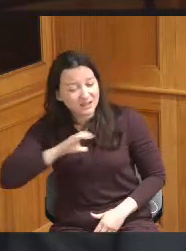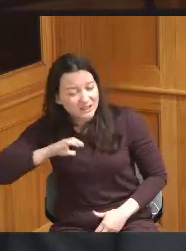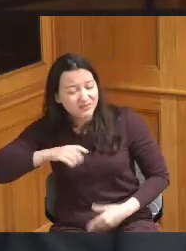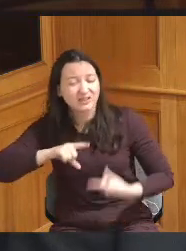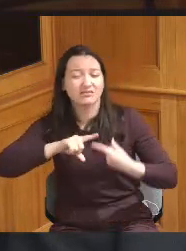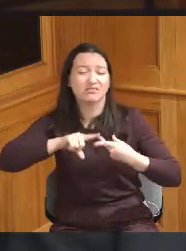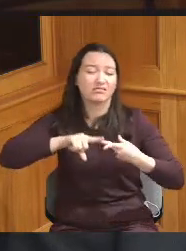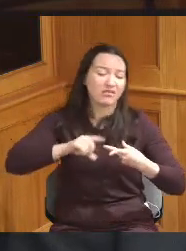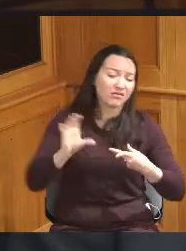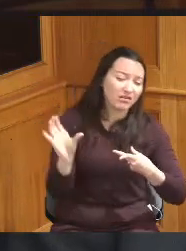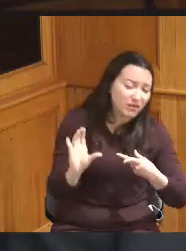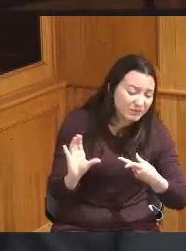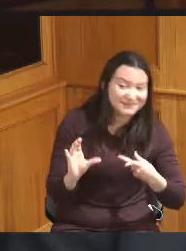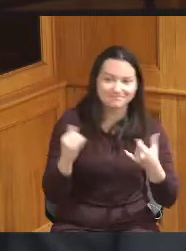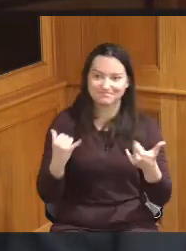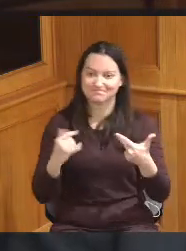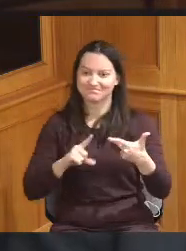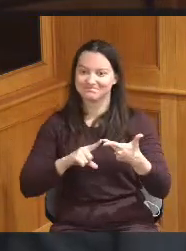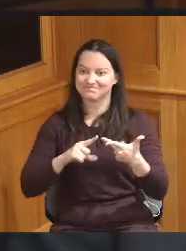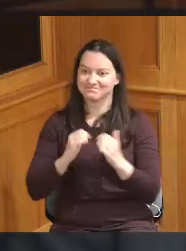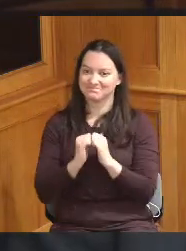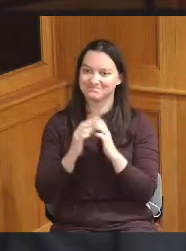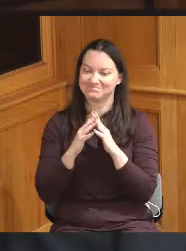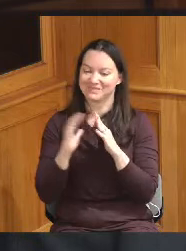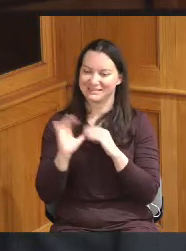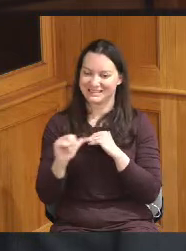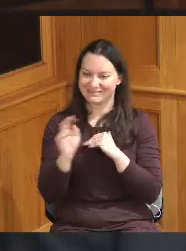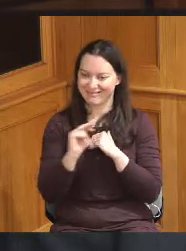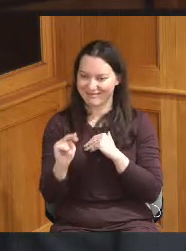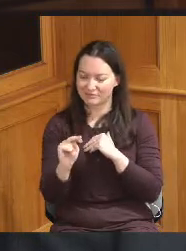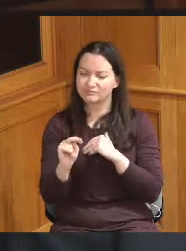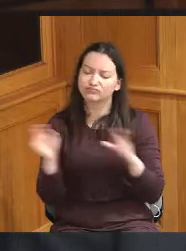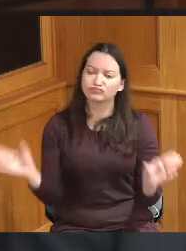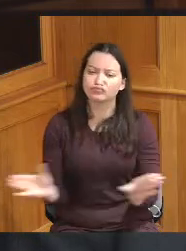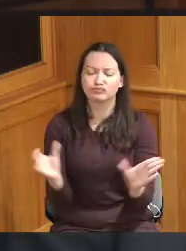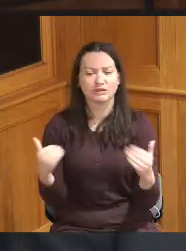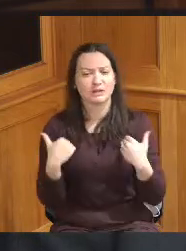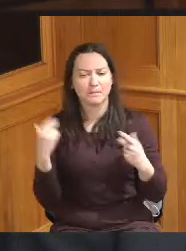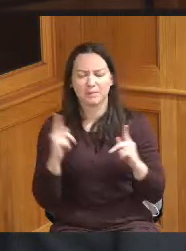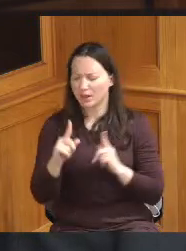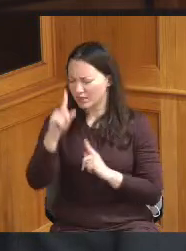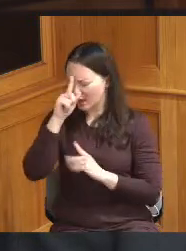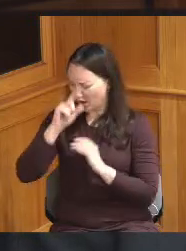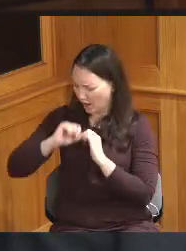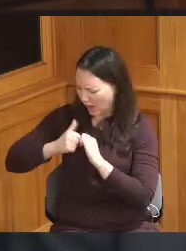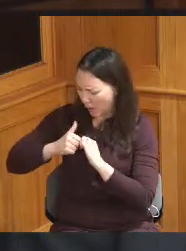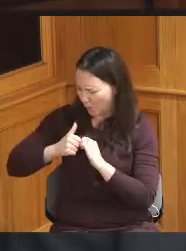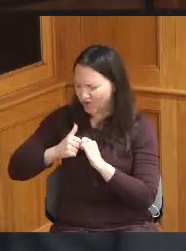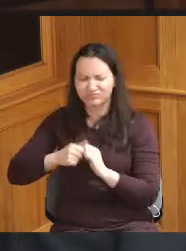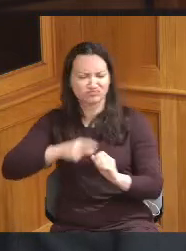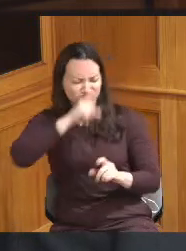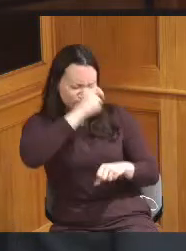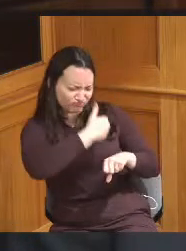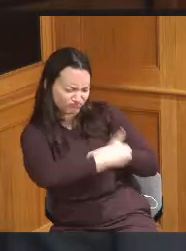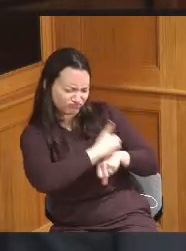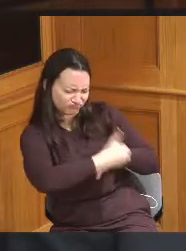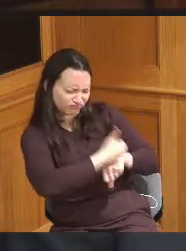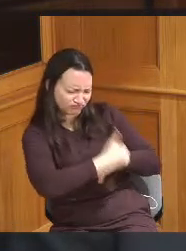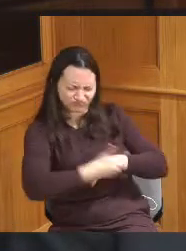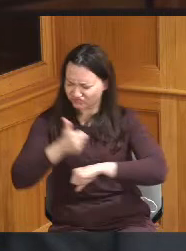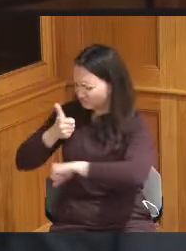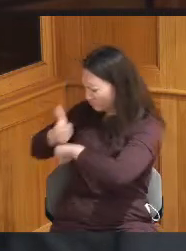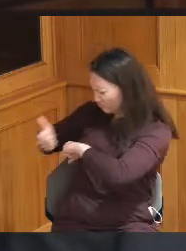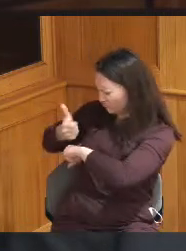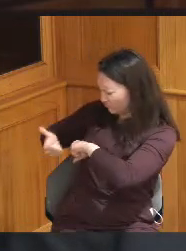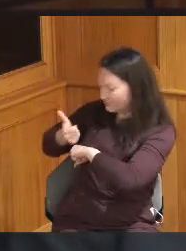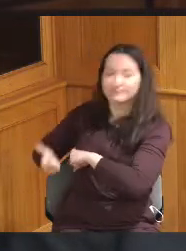in Columbus, and now we have one in Cincinnati. So it's to encourage young people to think about not villainizing one another in public service,